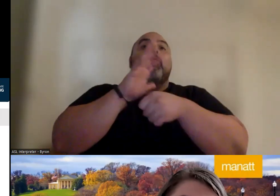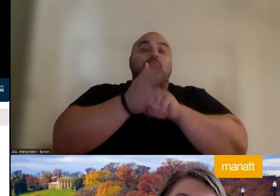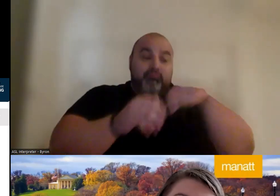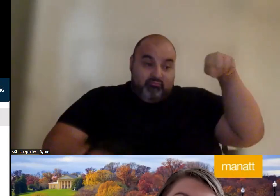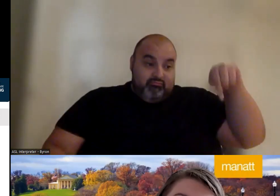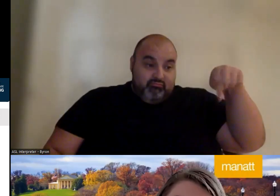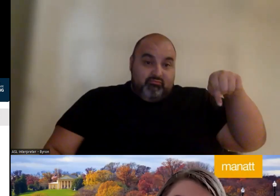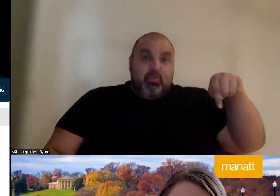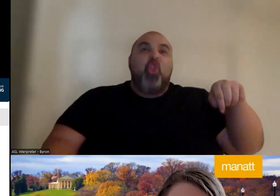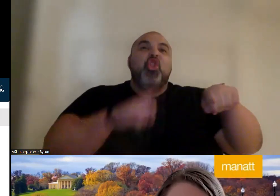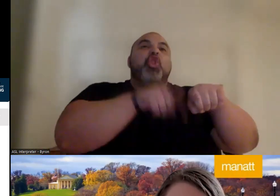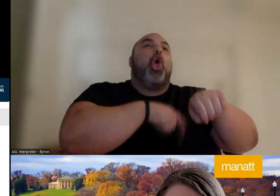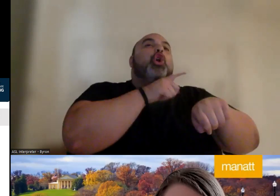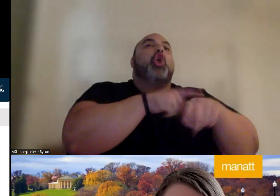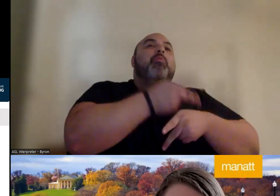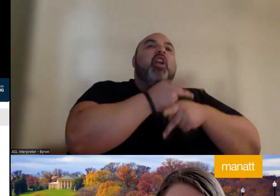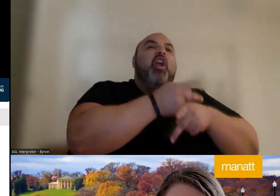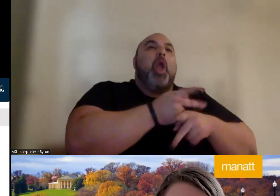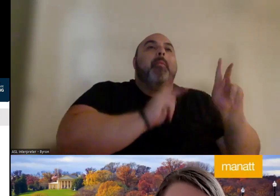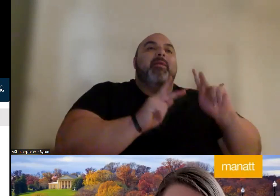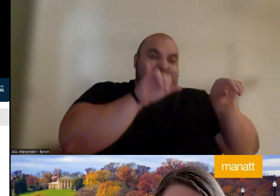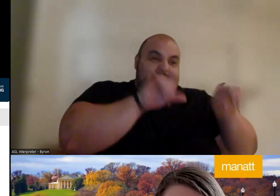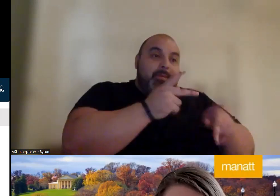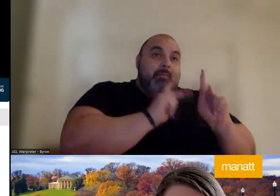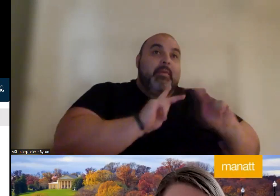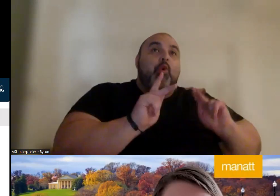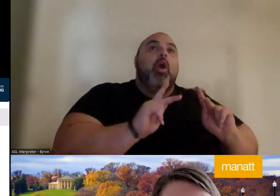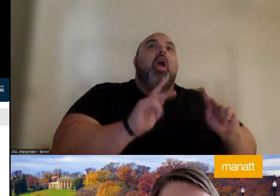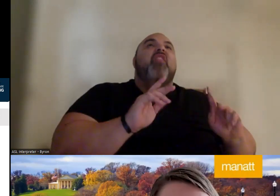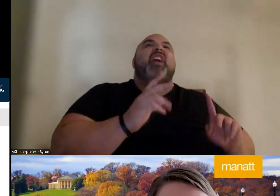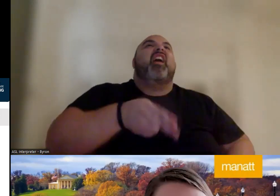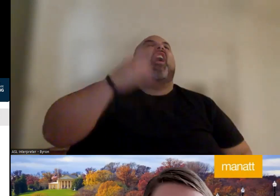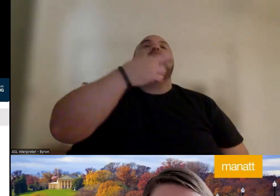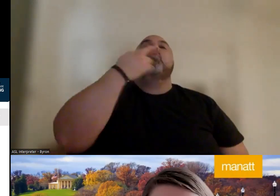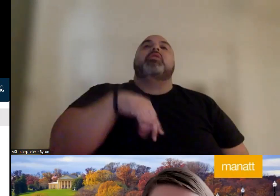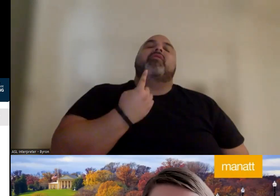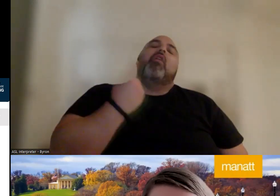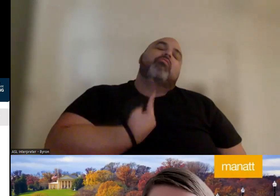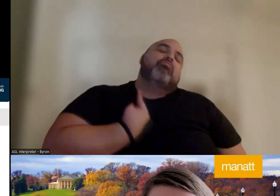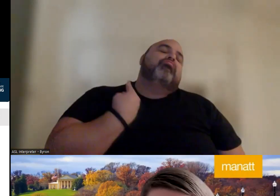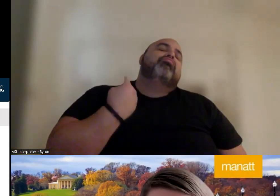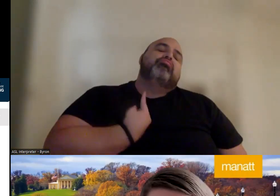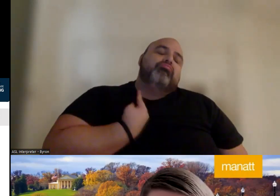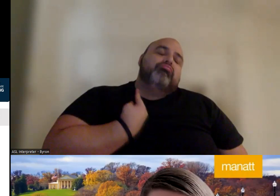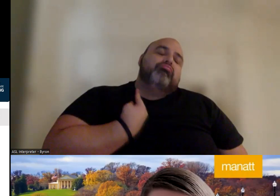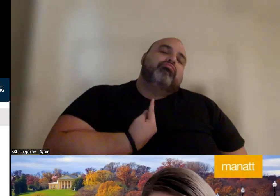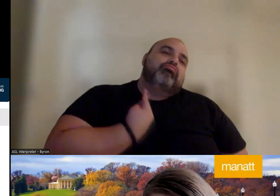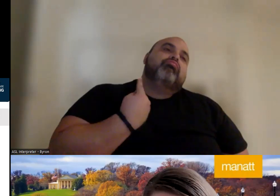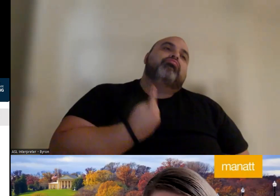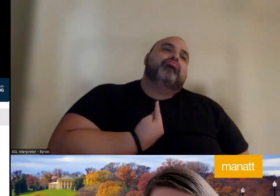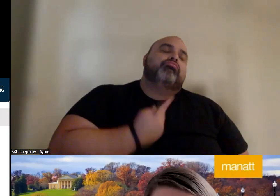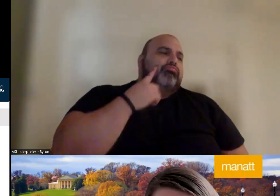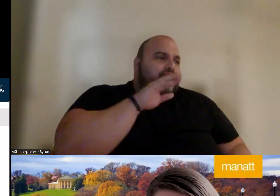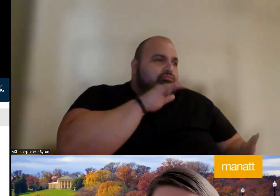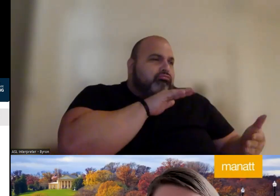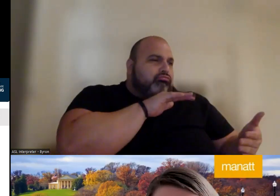facility residents were at a higher risk of social isolation and loneliness. And that studies show the importance of social